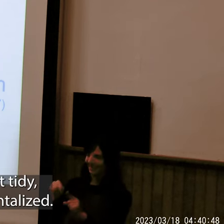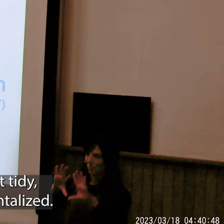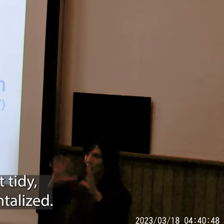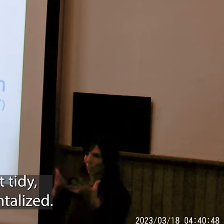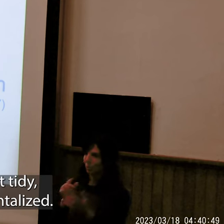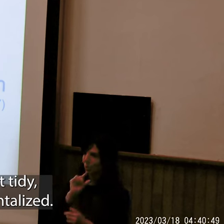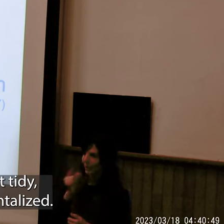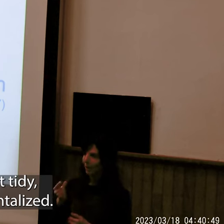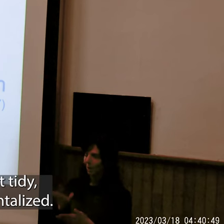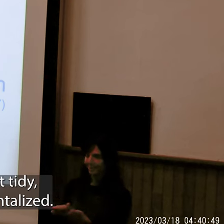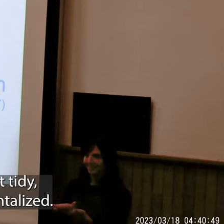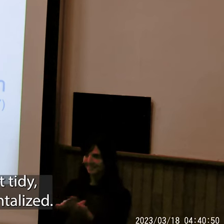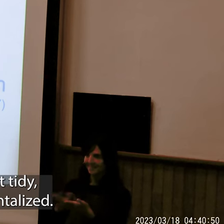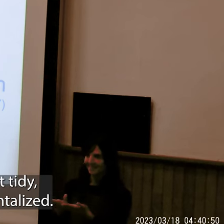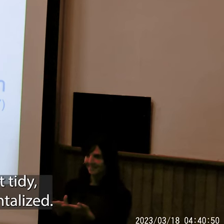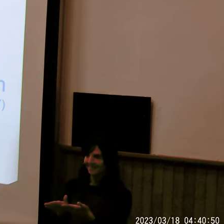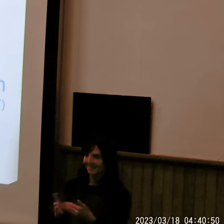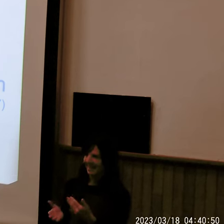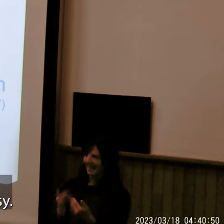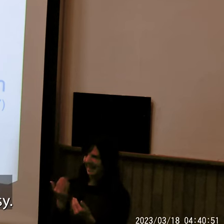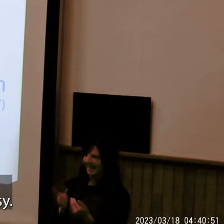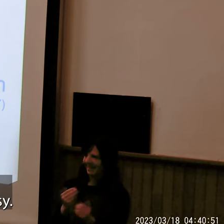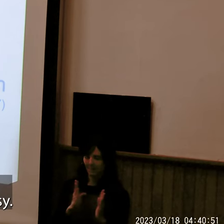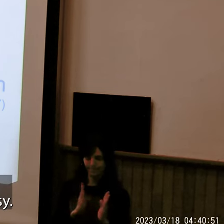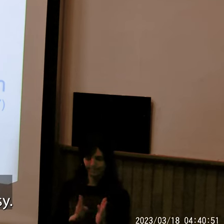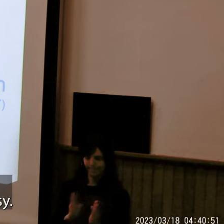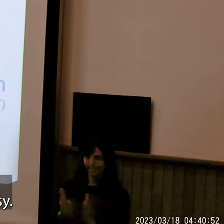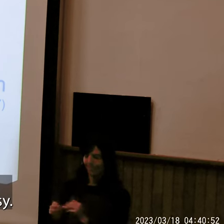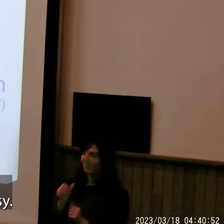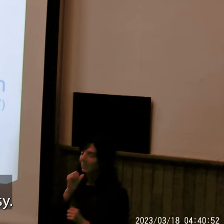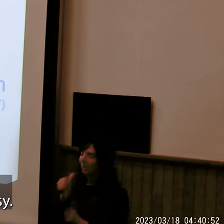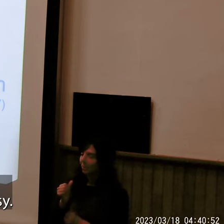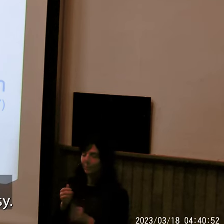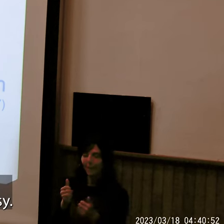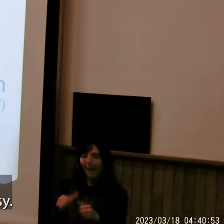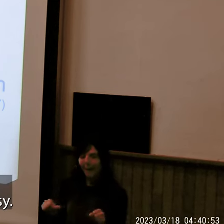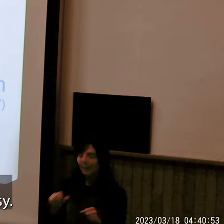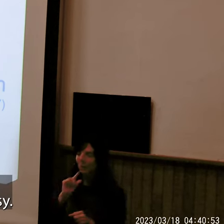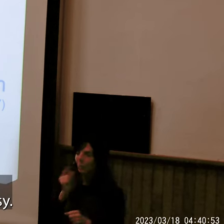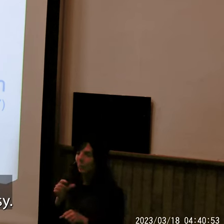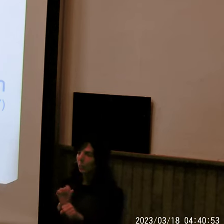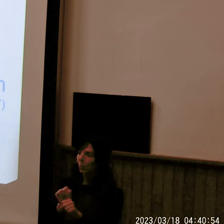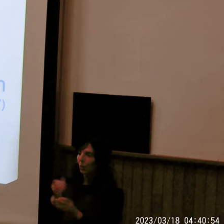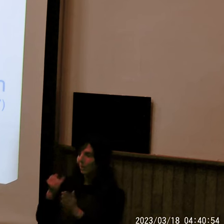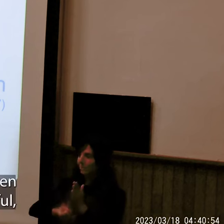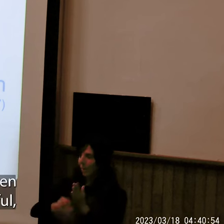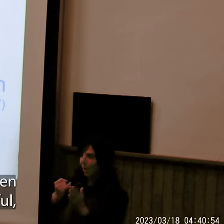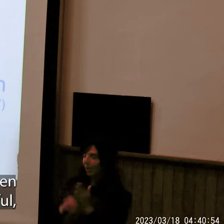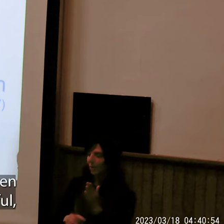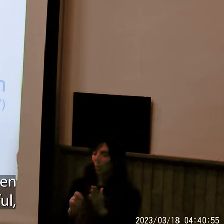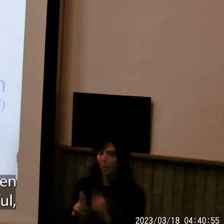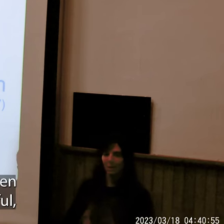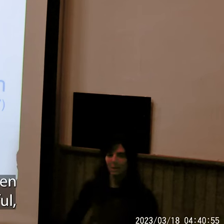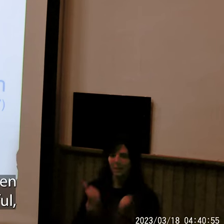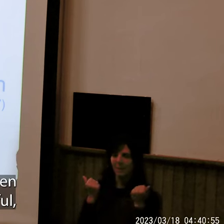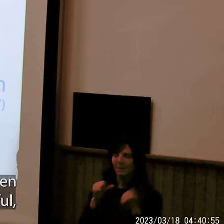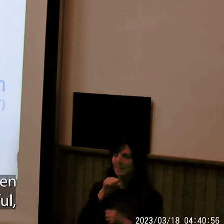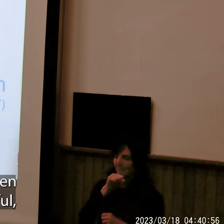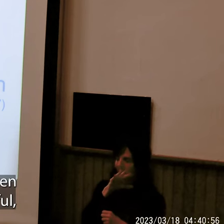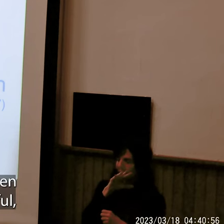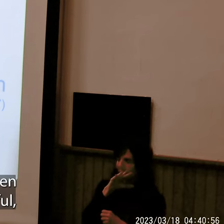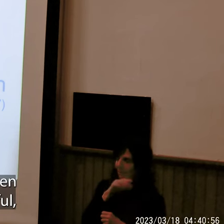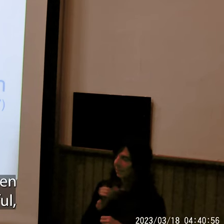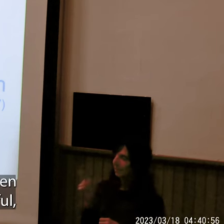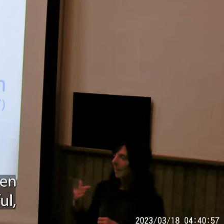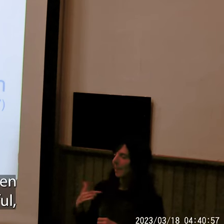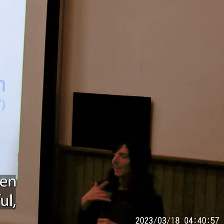tidy, unambivalent, or even easily instrumentalized. Like all queer works of art and ways of living, they are messy. Queer video game worlds